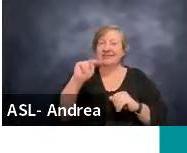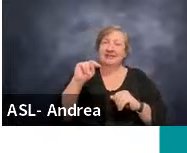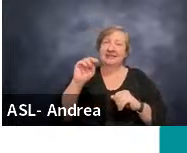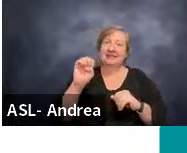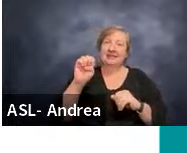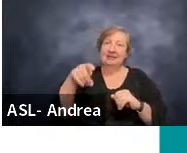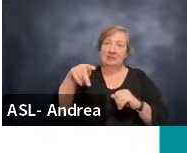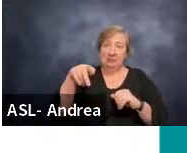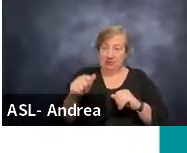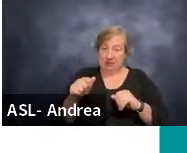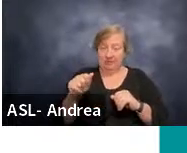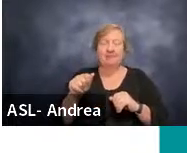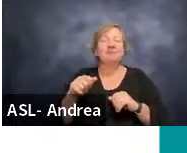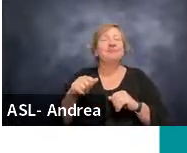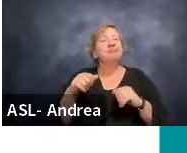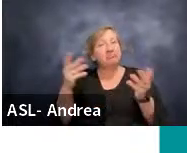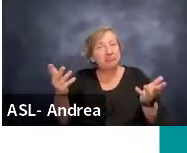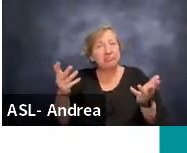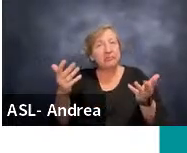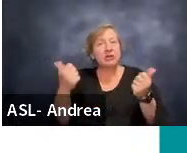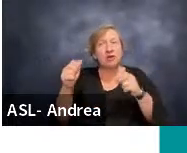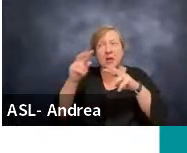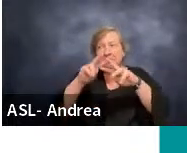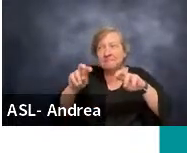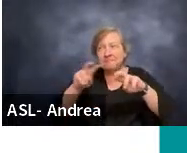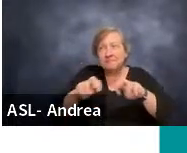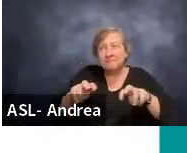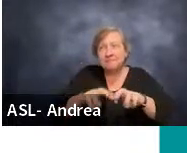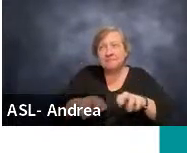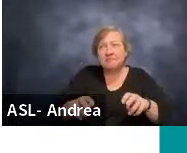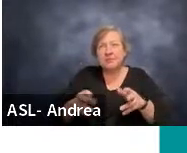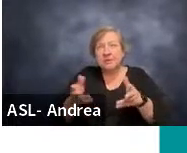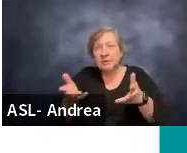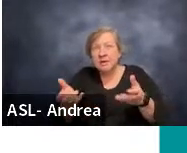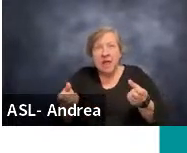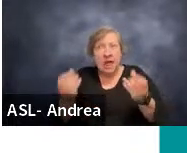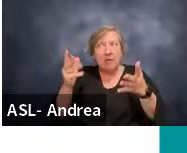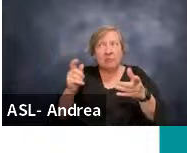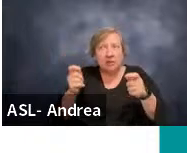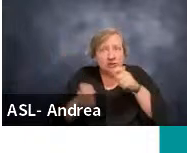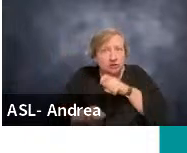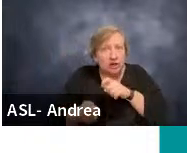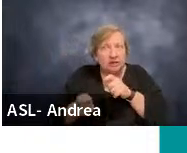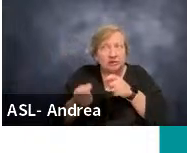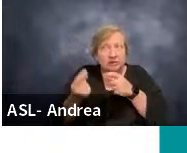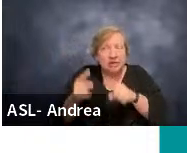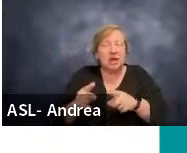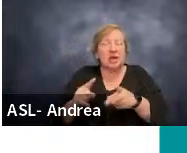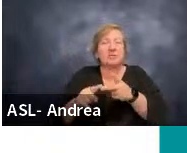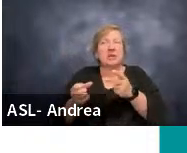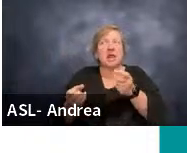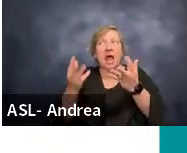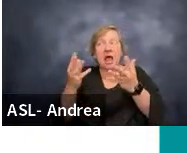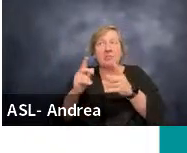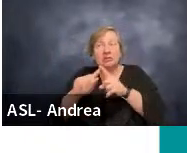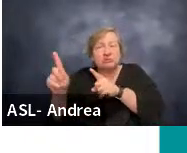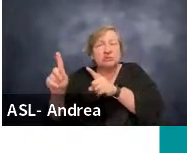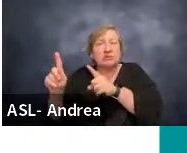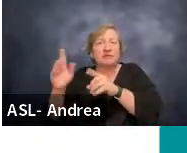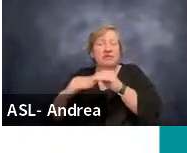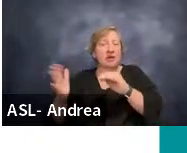to assess how many, and the extent of these changes in conditions. And based on